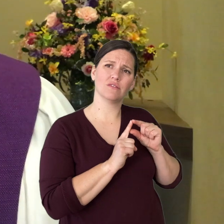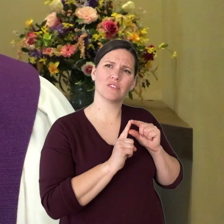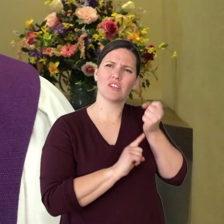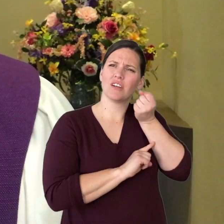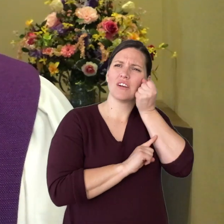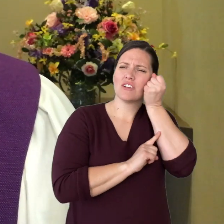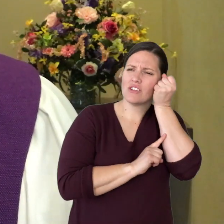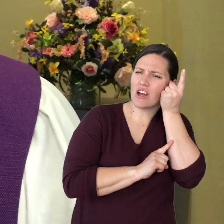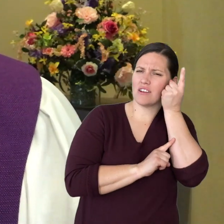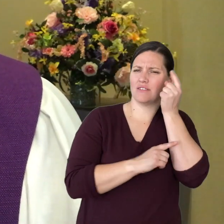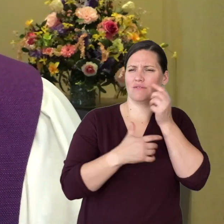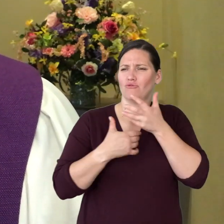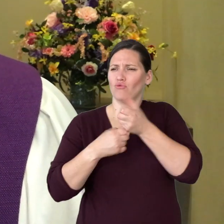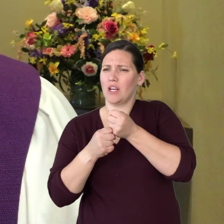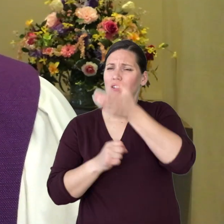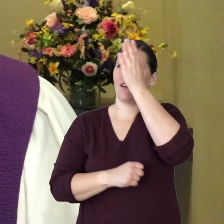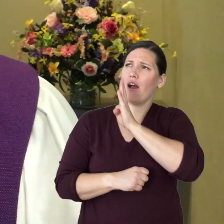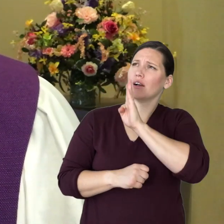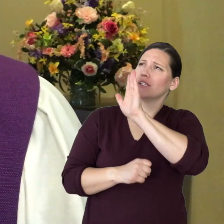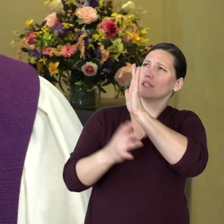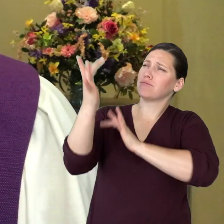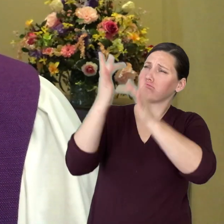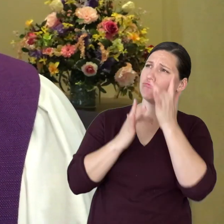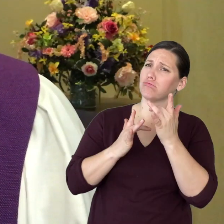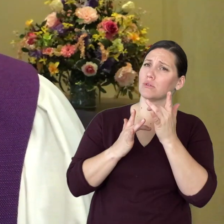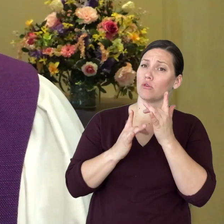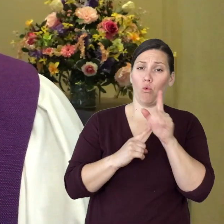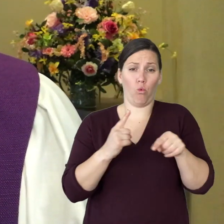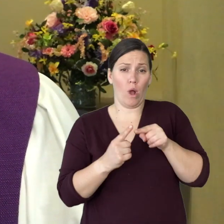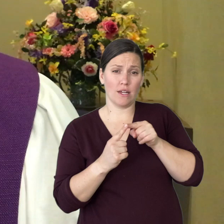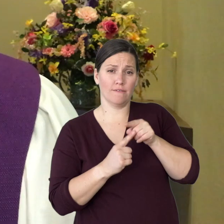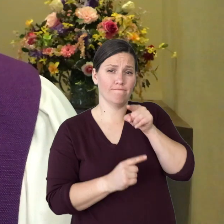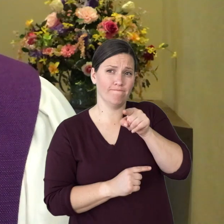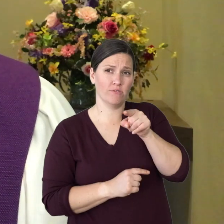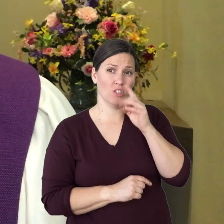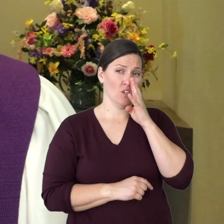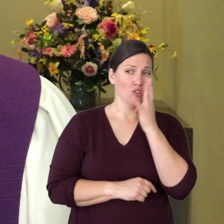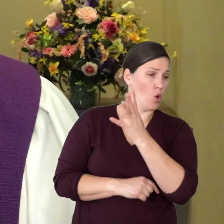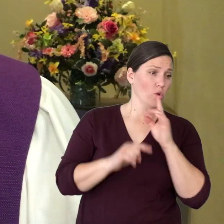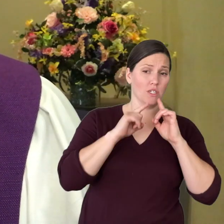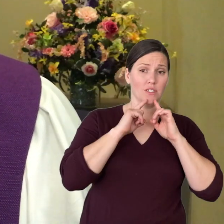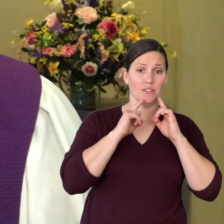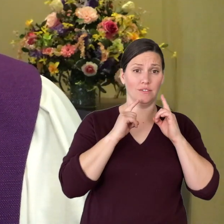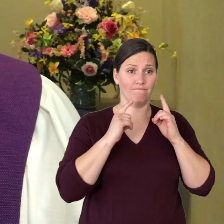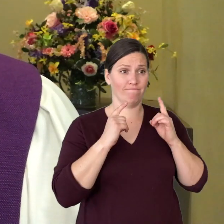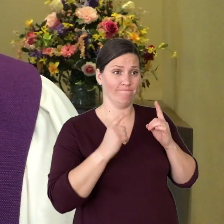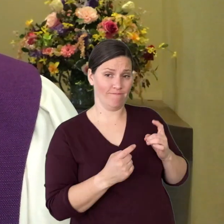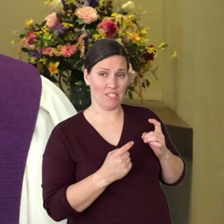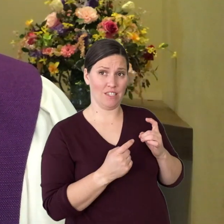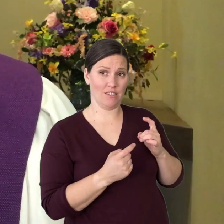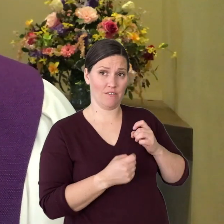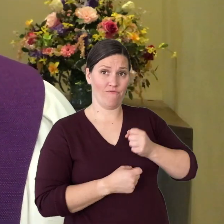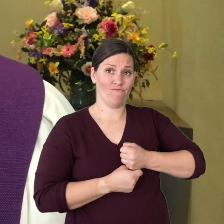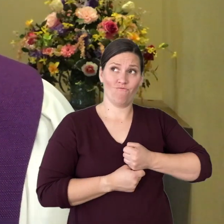heart. Trust in God's mercy. As you turn from your sin, as